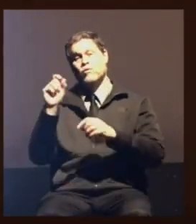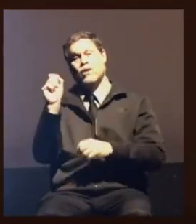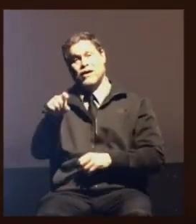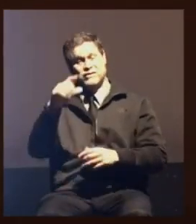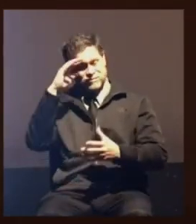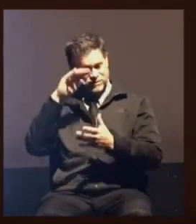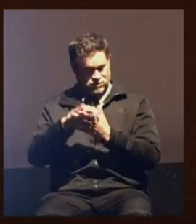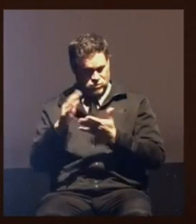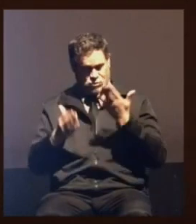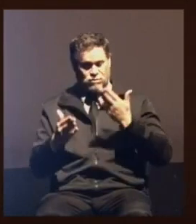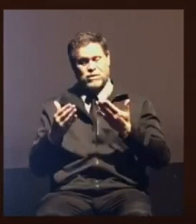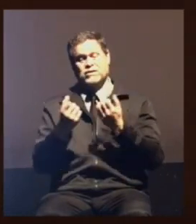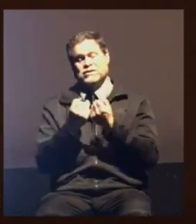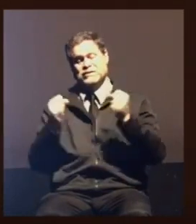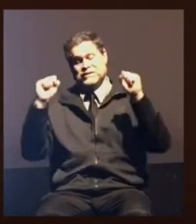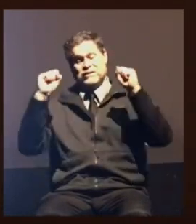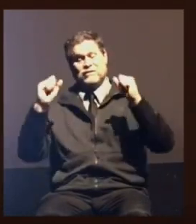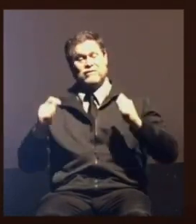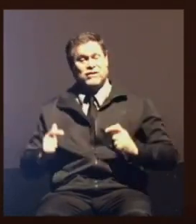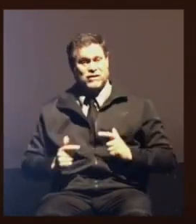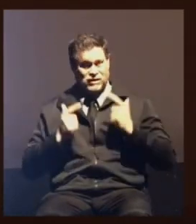you might save a life.